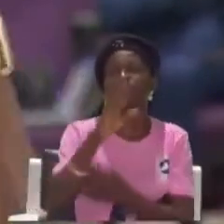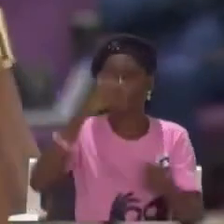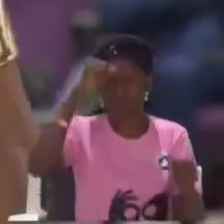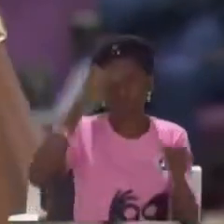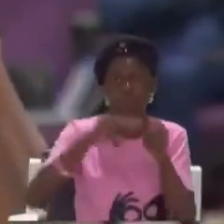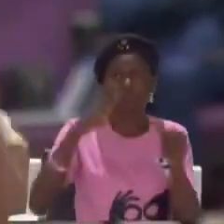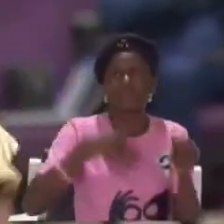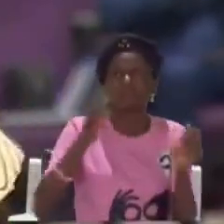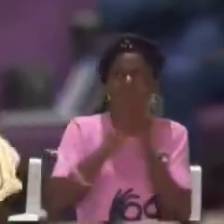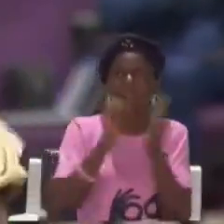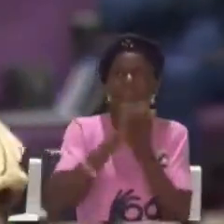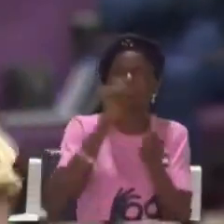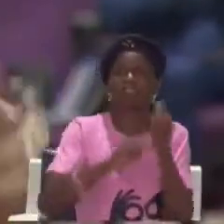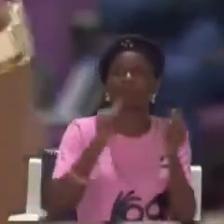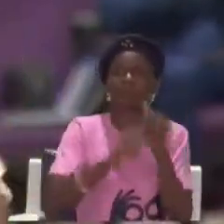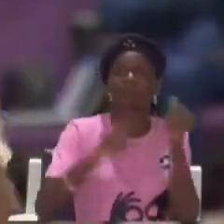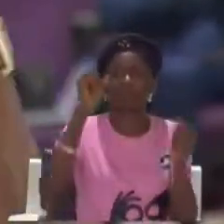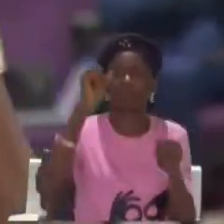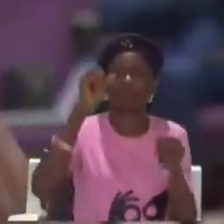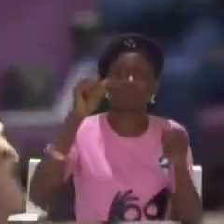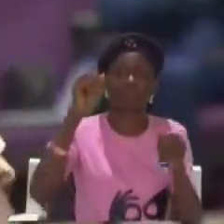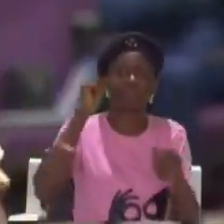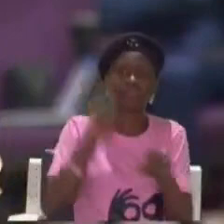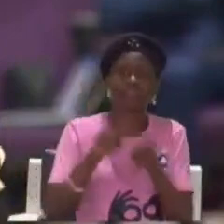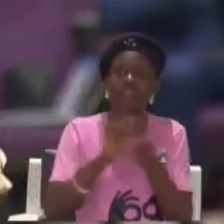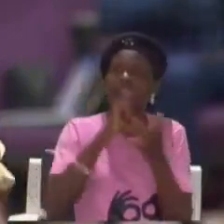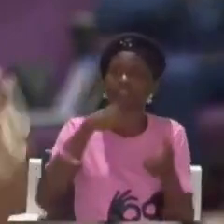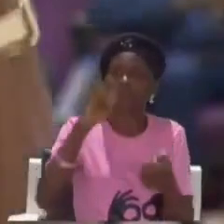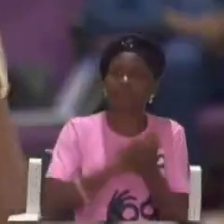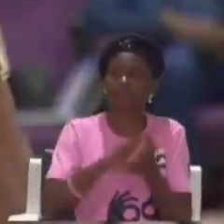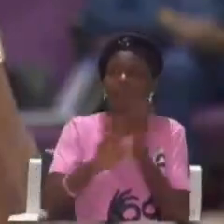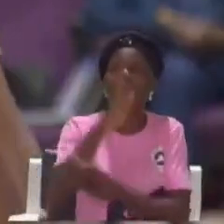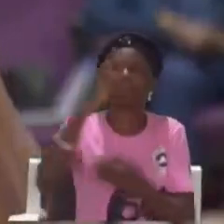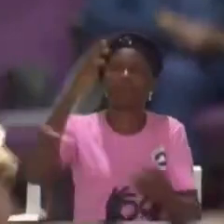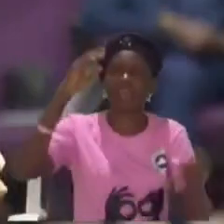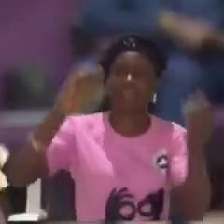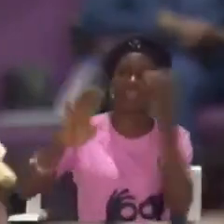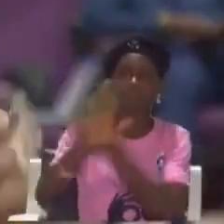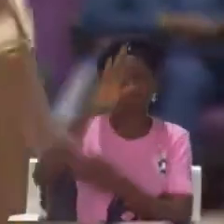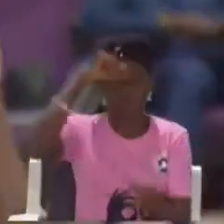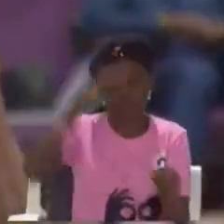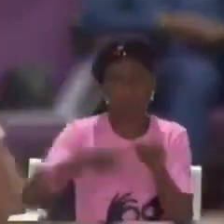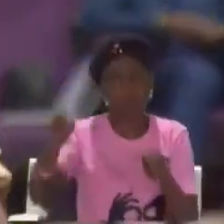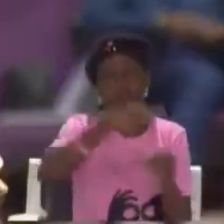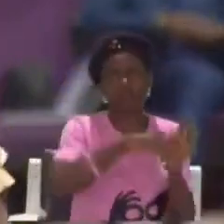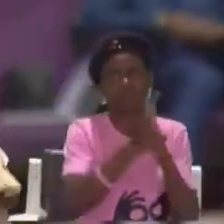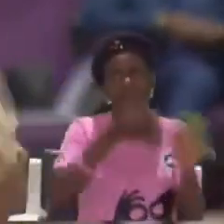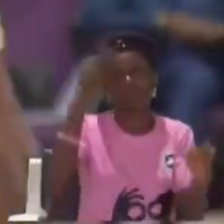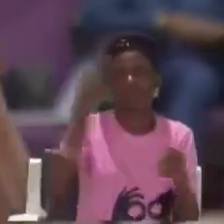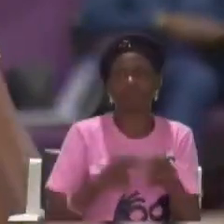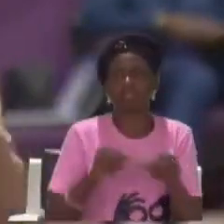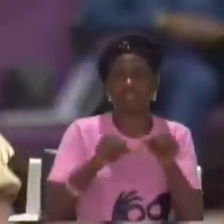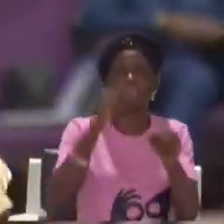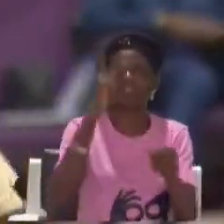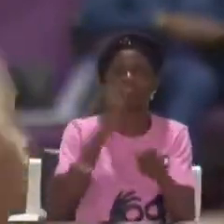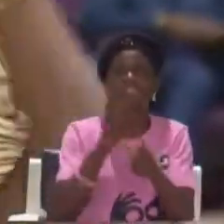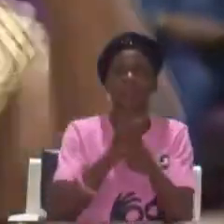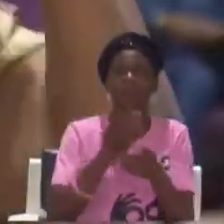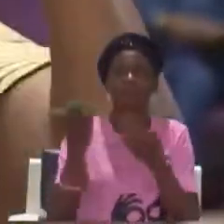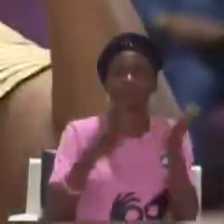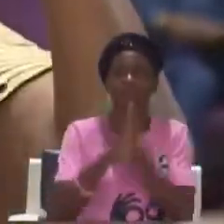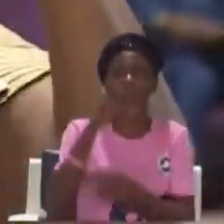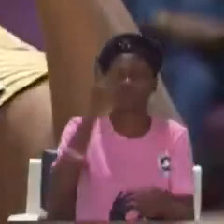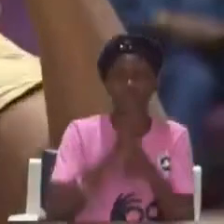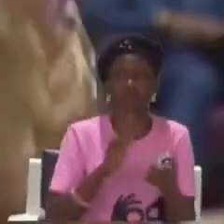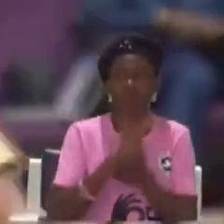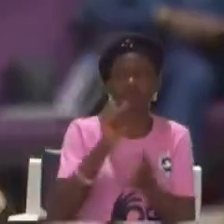every single that are here tonight, the Lord will remember you in the name of Jesus. Keep serving God. Keep trusting him. He's ever faithful God.